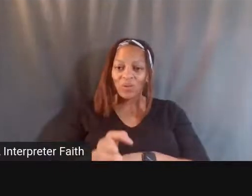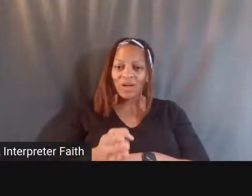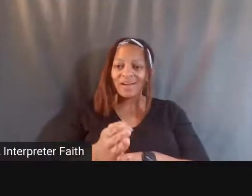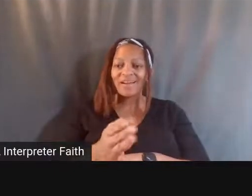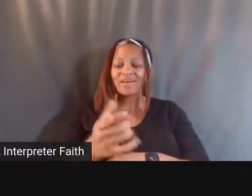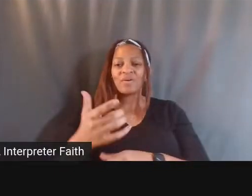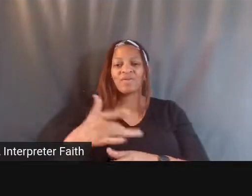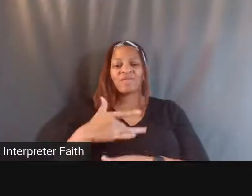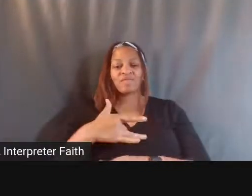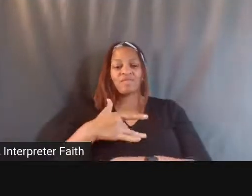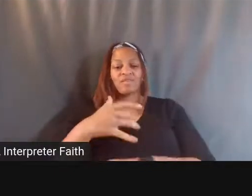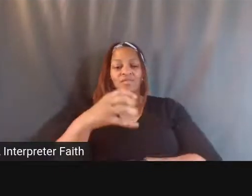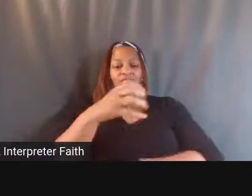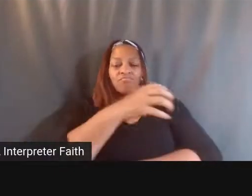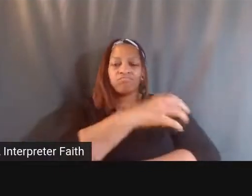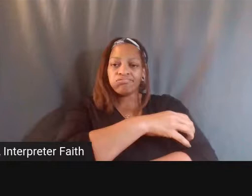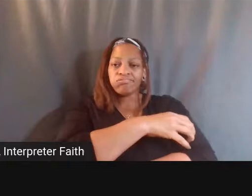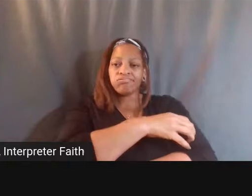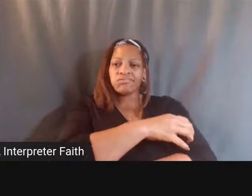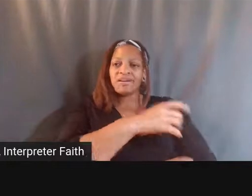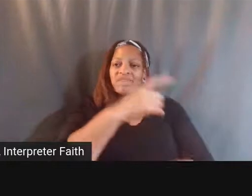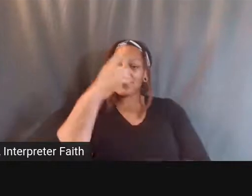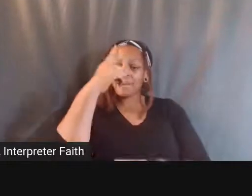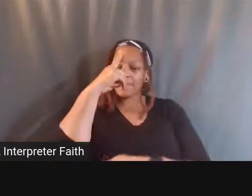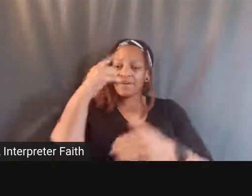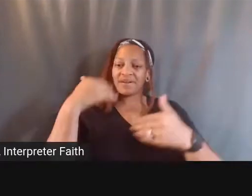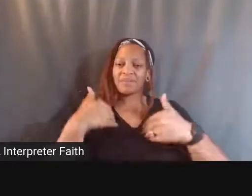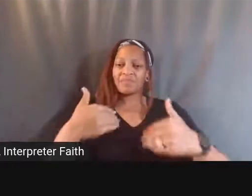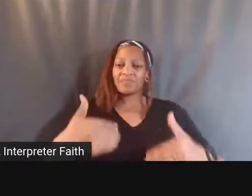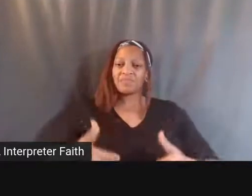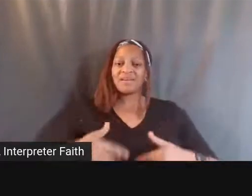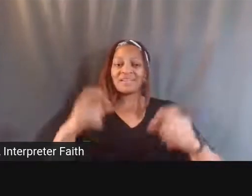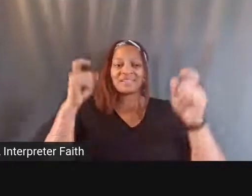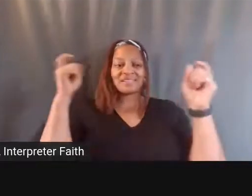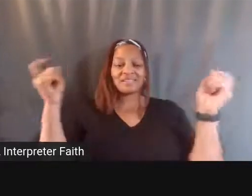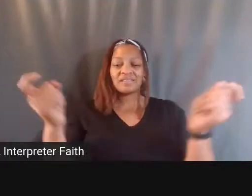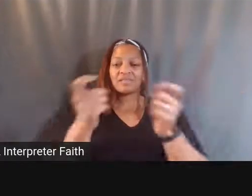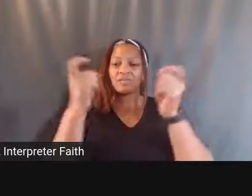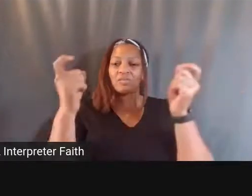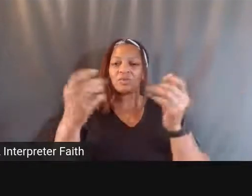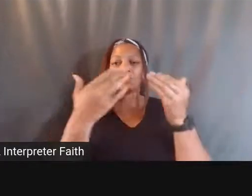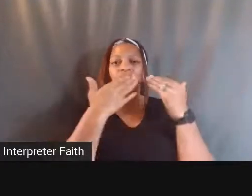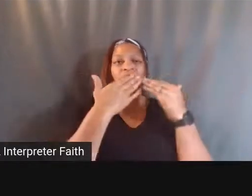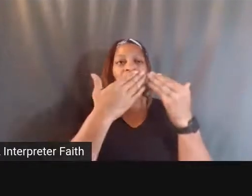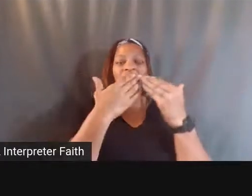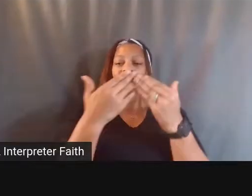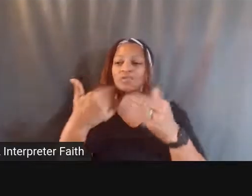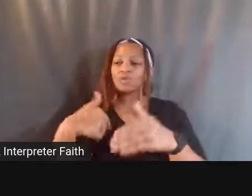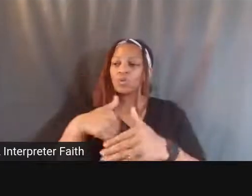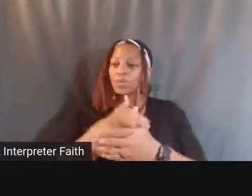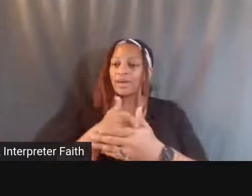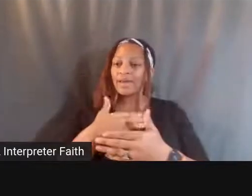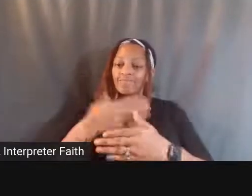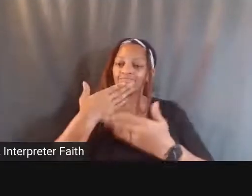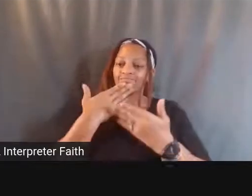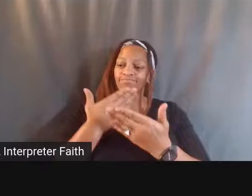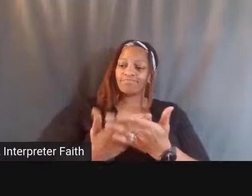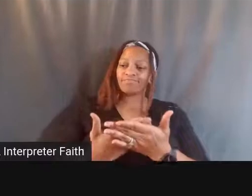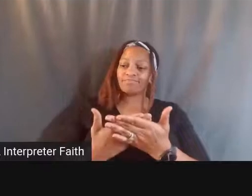in it, feel the power in our mind and our body, celebrate it as the goodness that we are, as the life that we